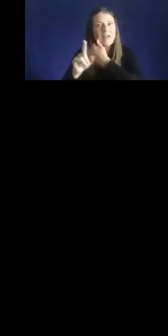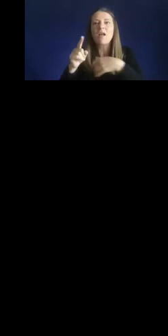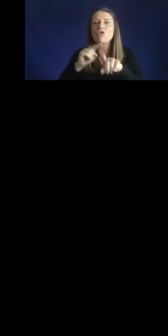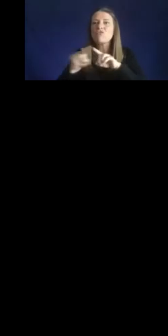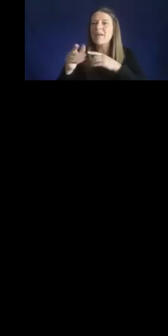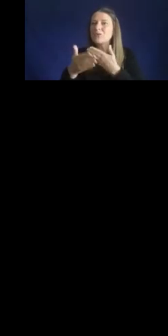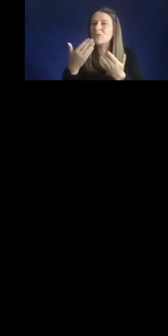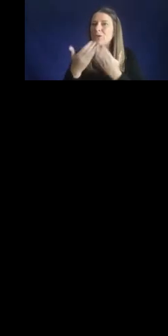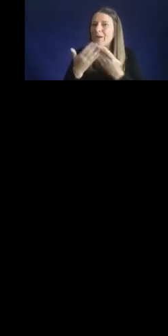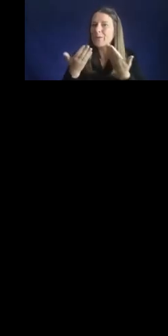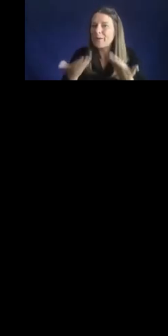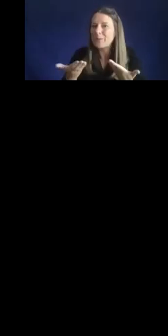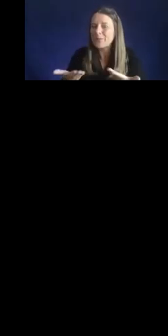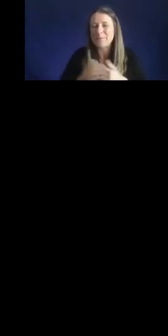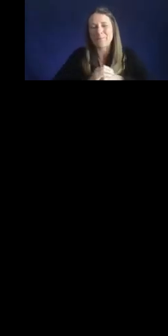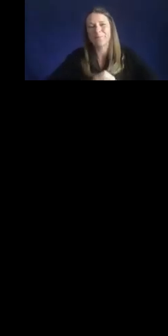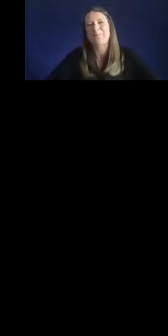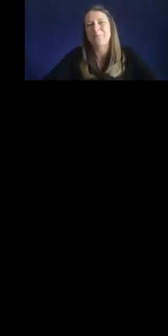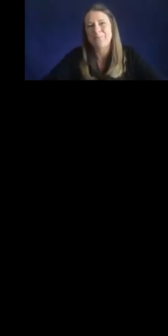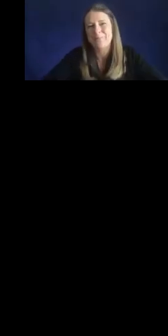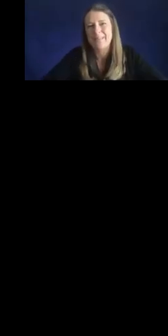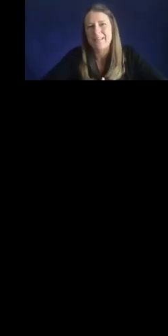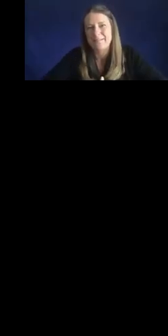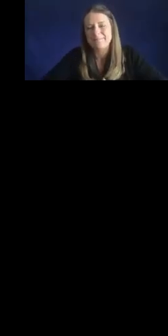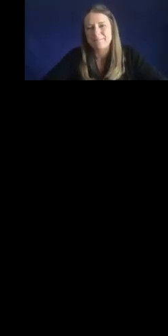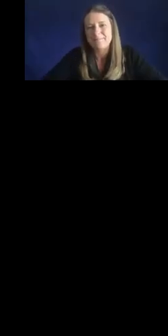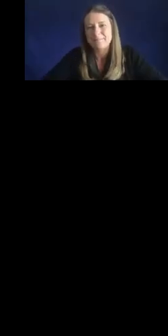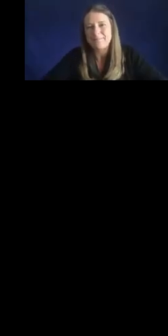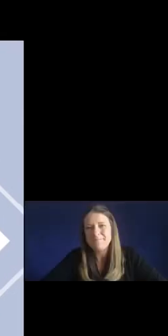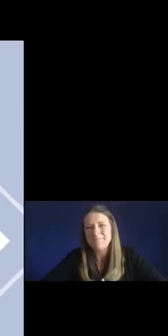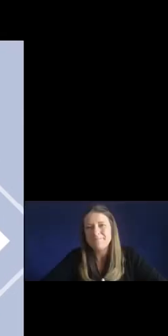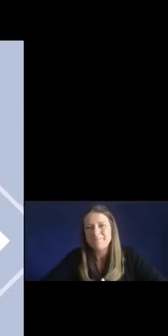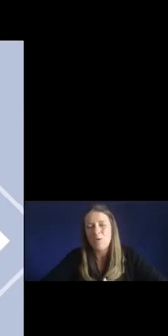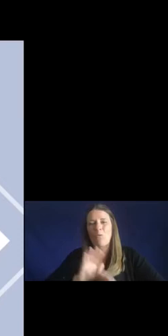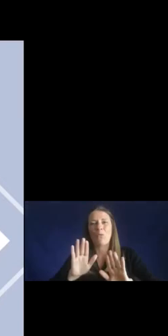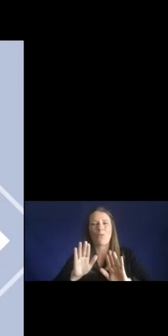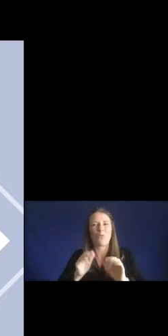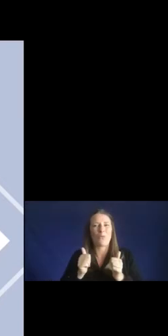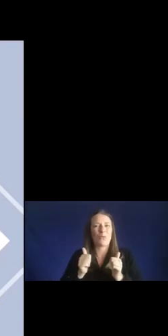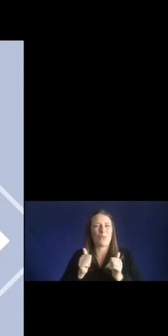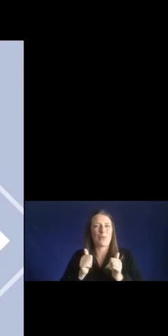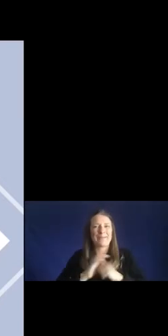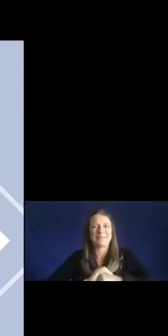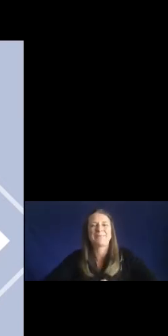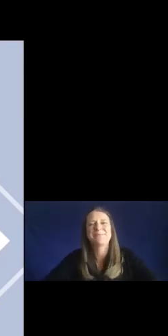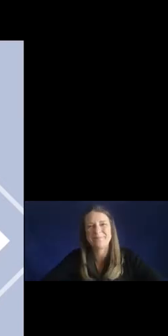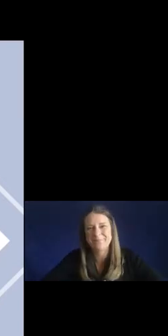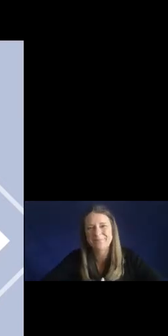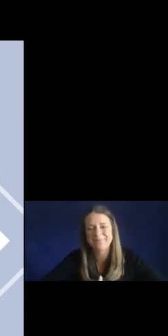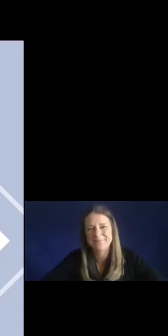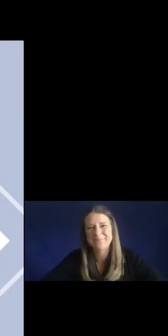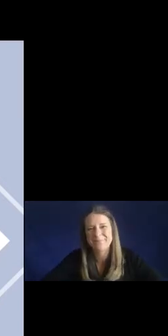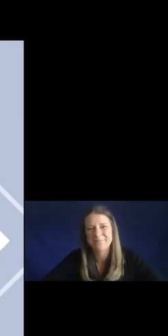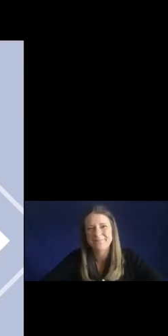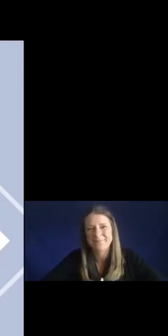you move on, if that's okay. Let me see.